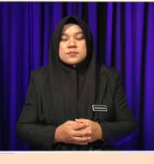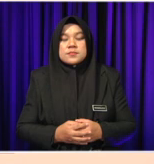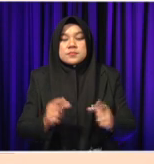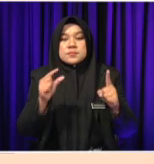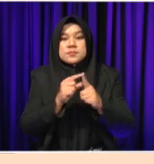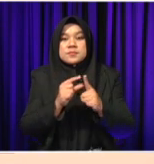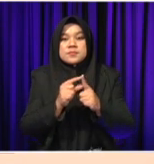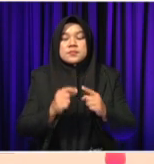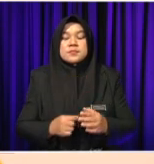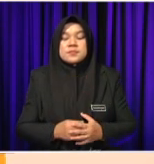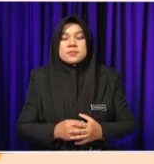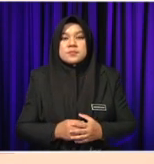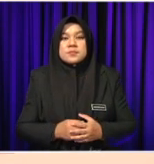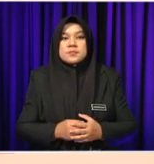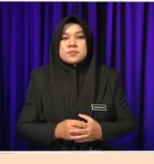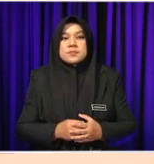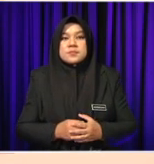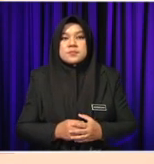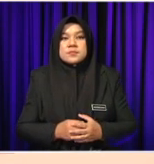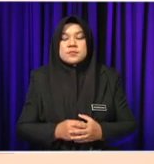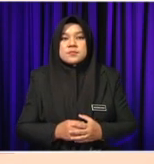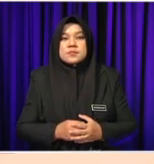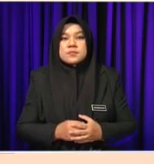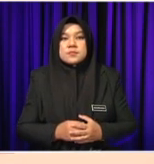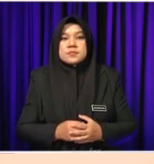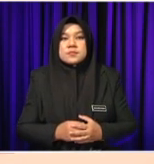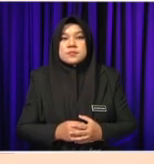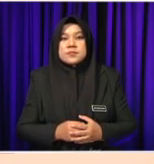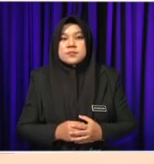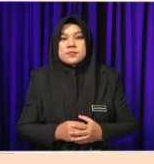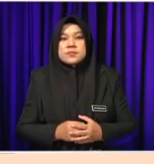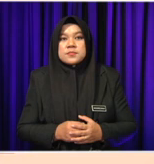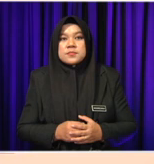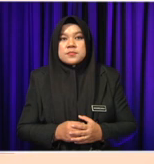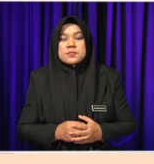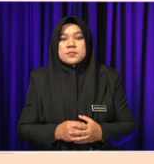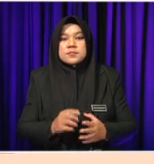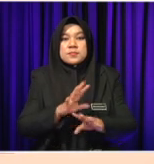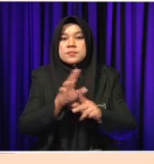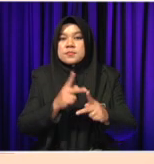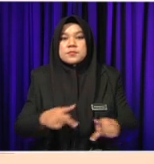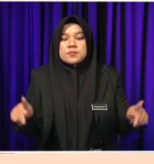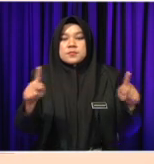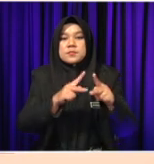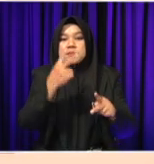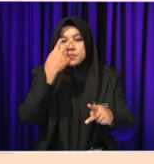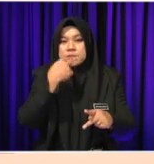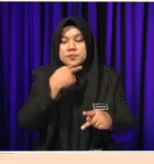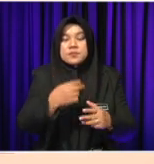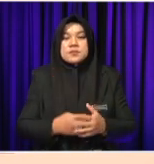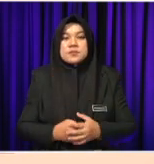words? Yo, Finn, there's no need to cry. All